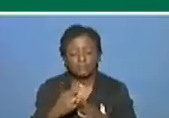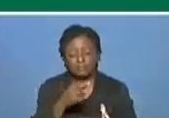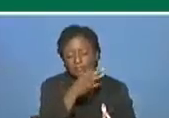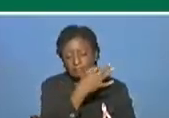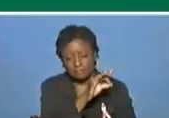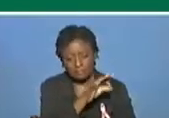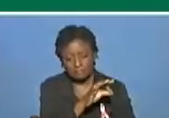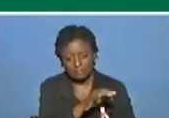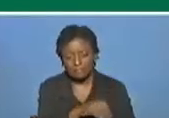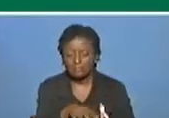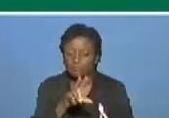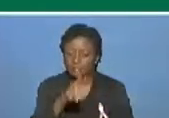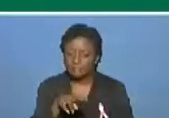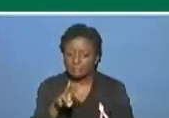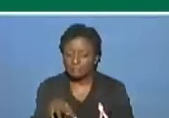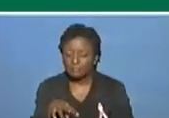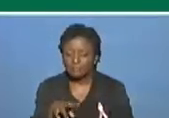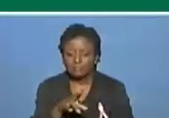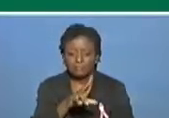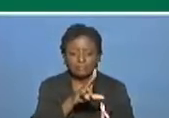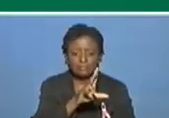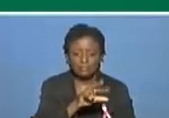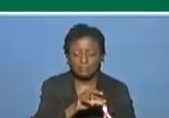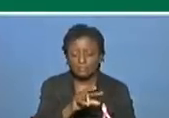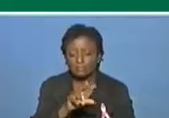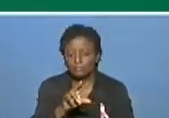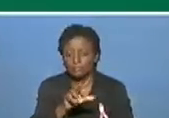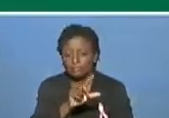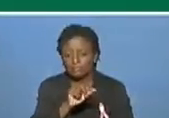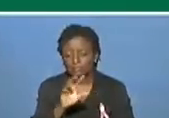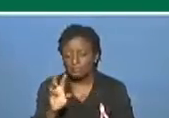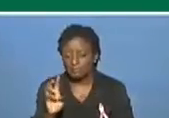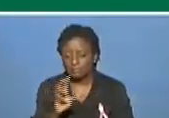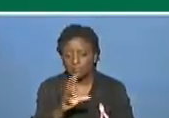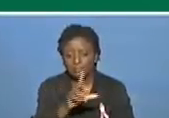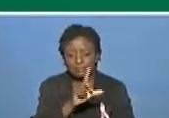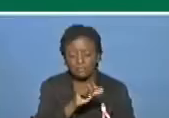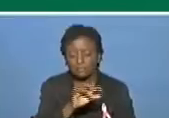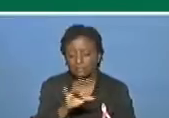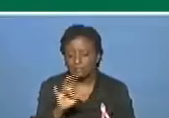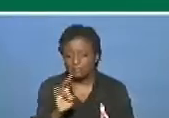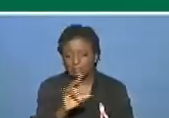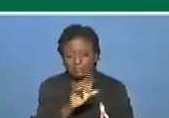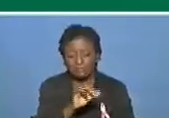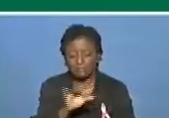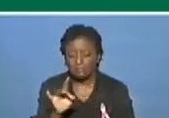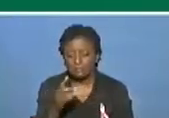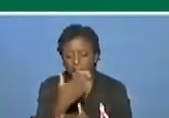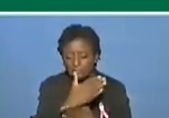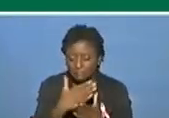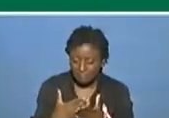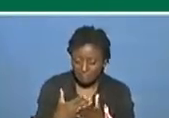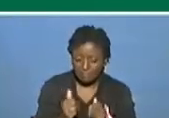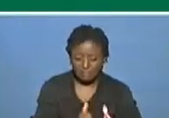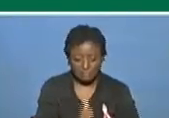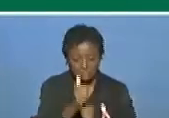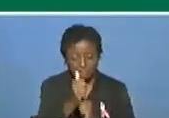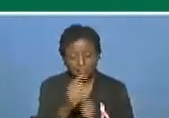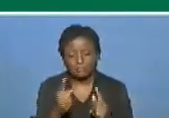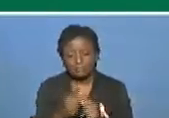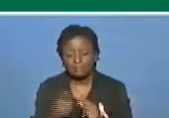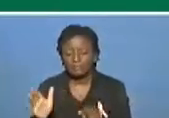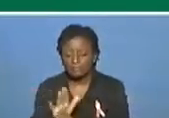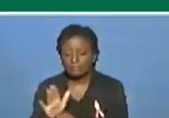19, 22, 26, 27, and 28 from partially compliant to compliant.